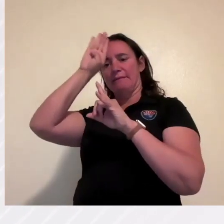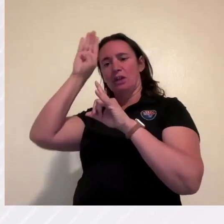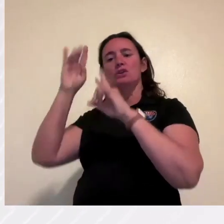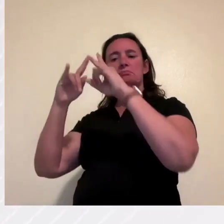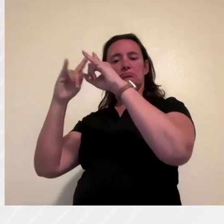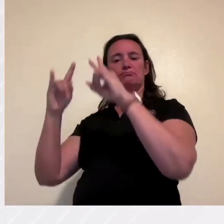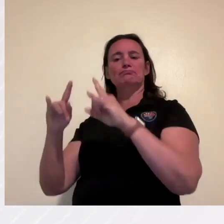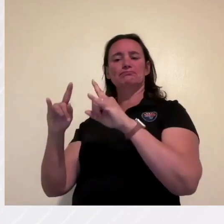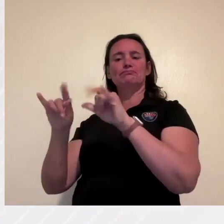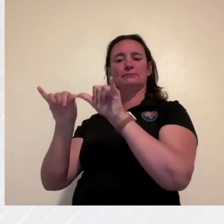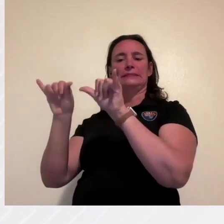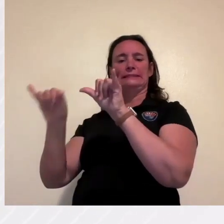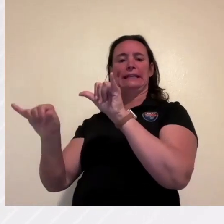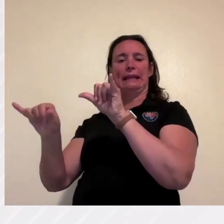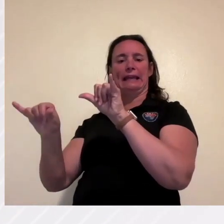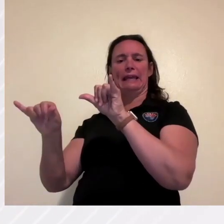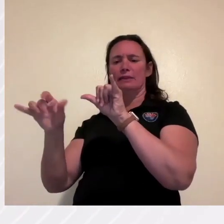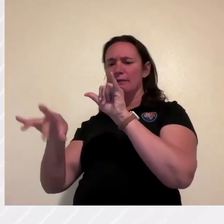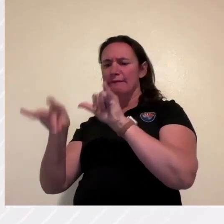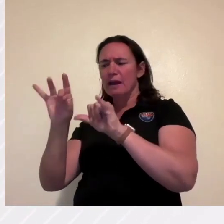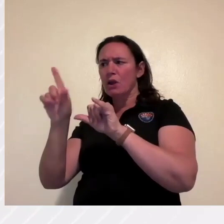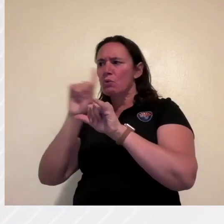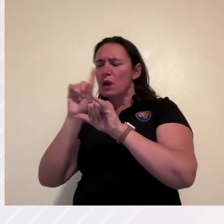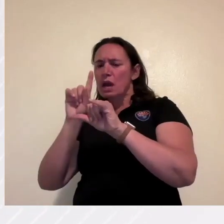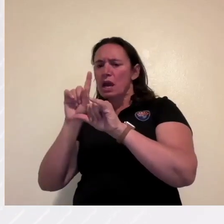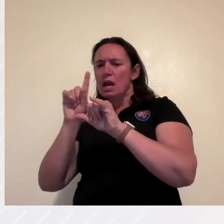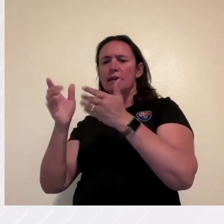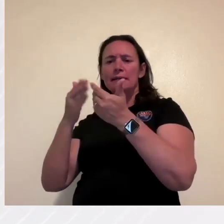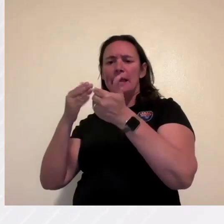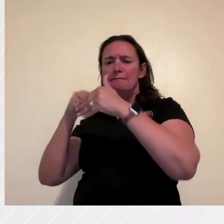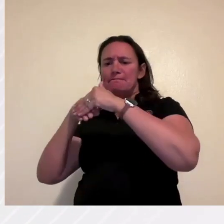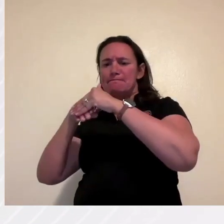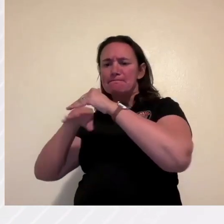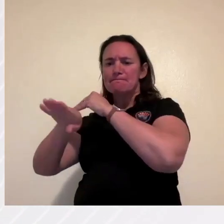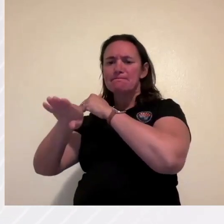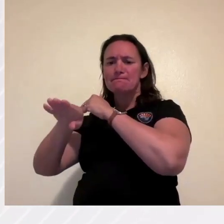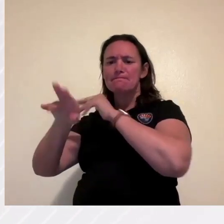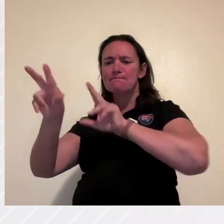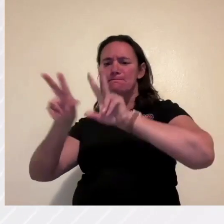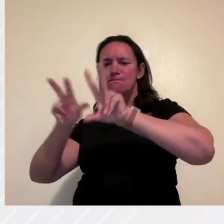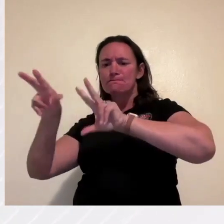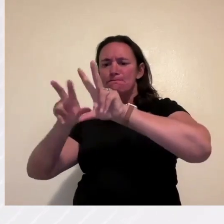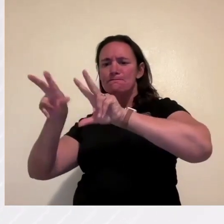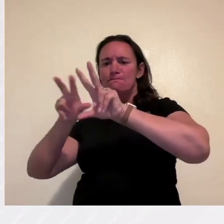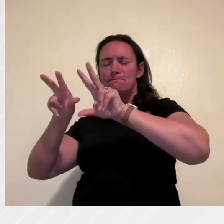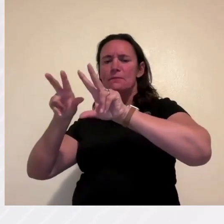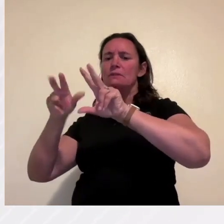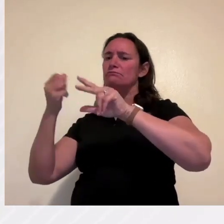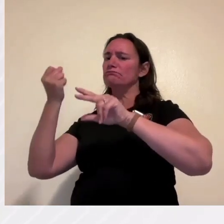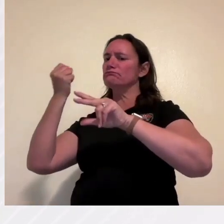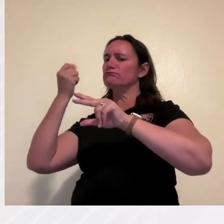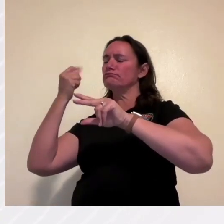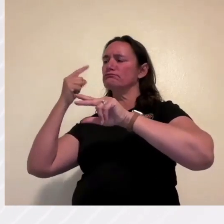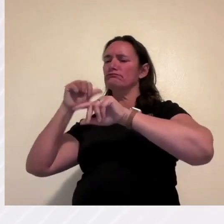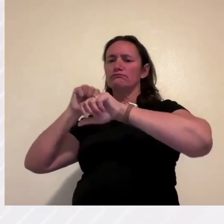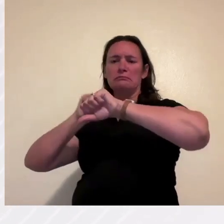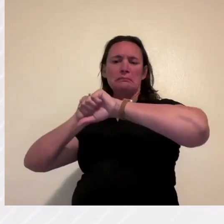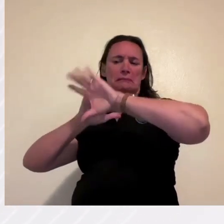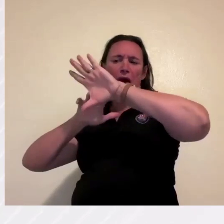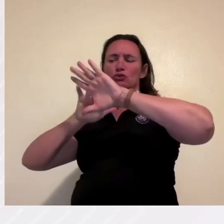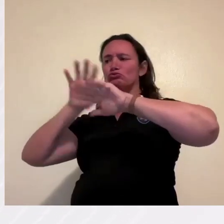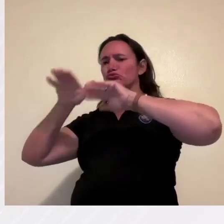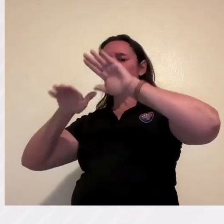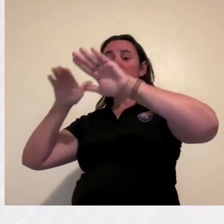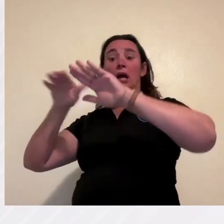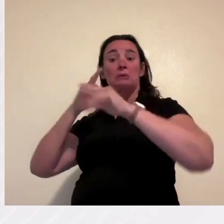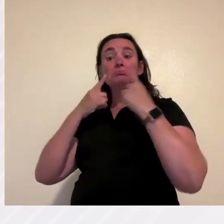find insertion points in this difficult terrain and landscape to continue to build line construction. They're having a lot of success.